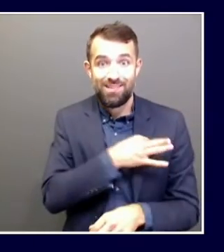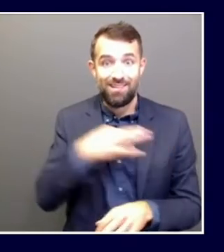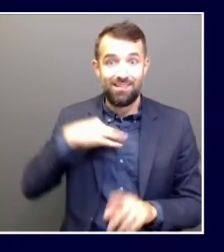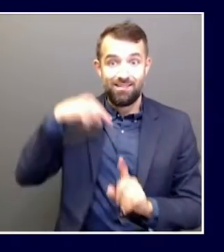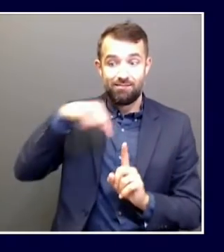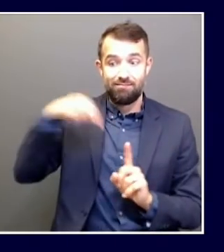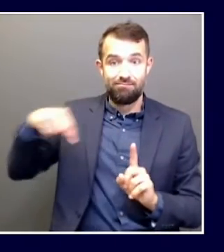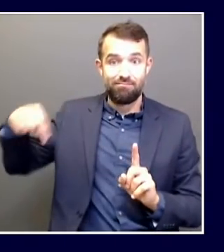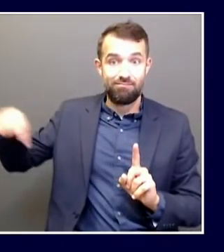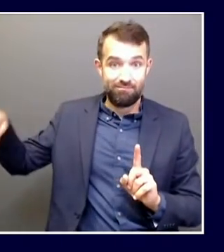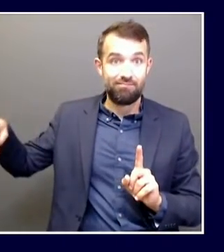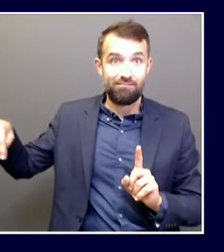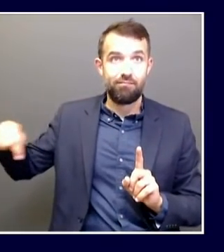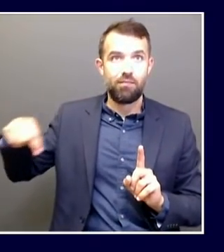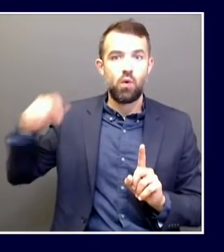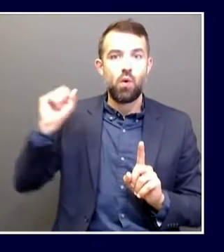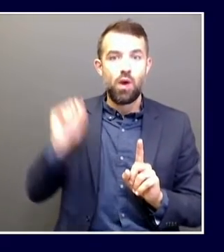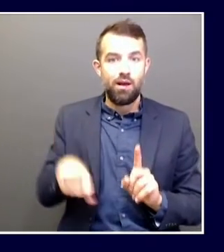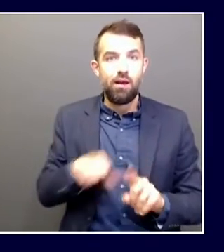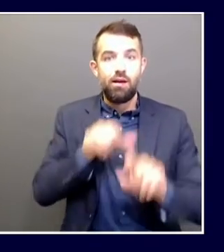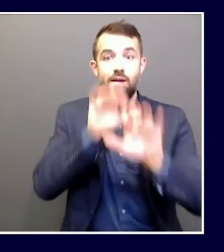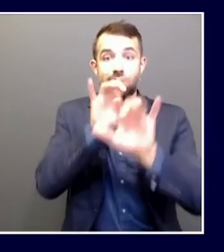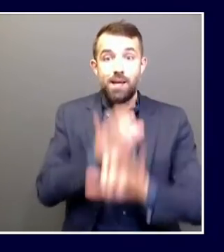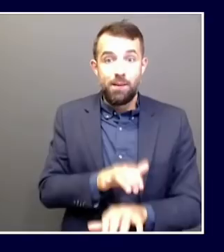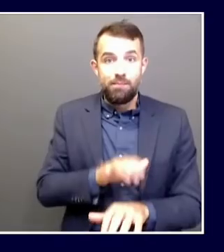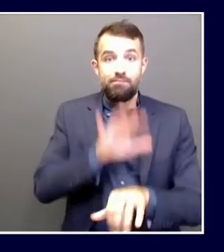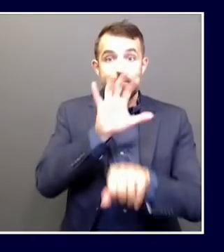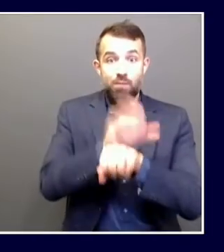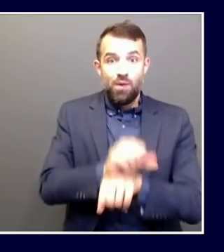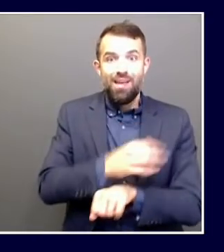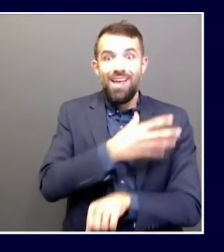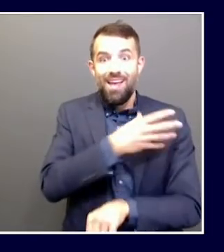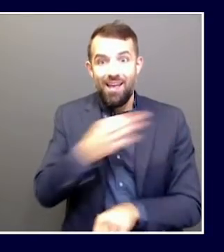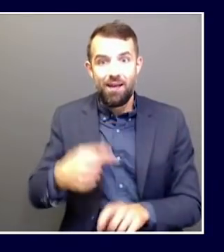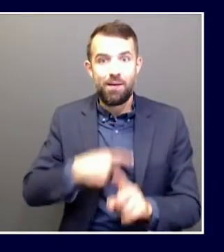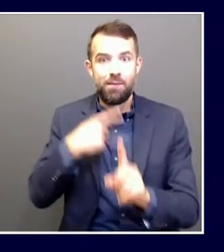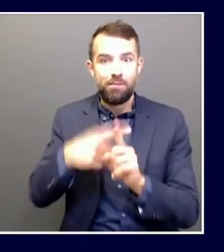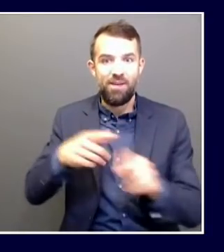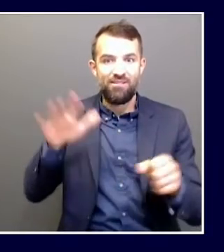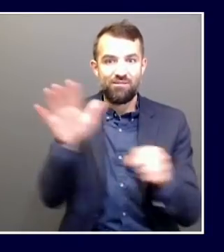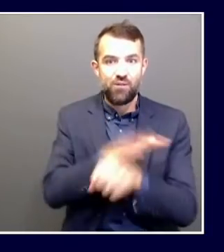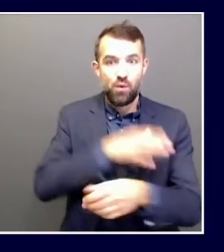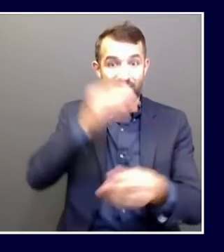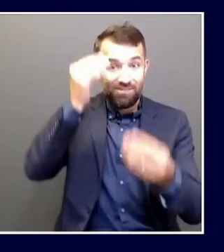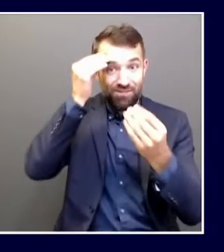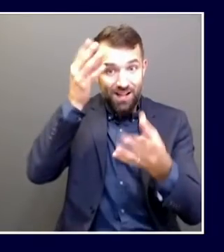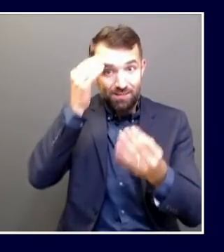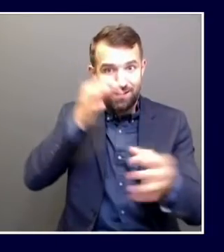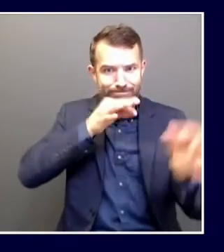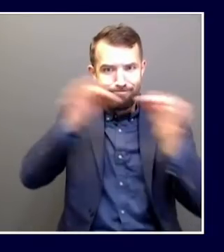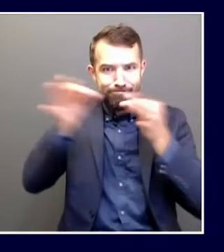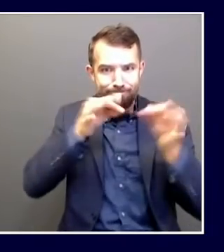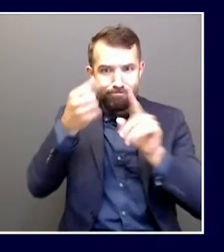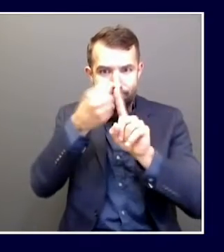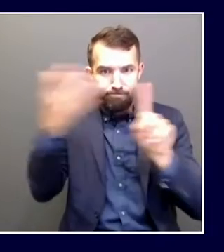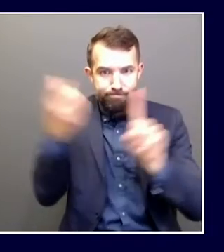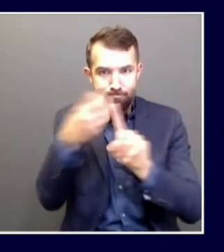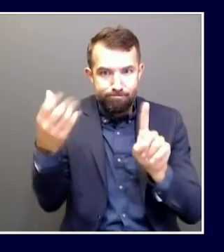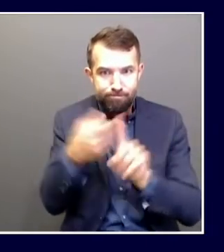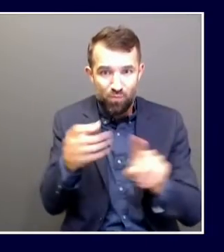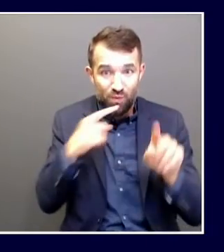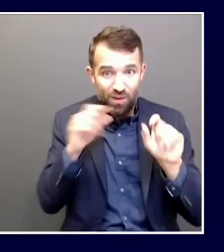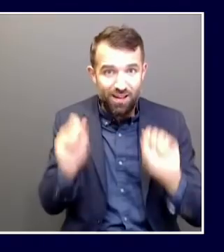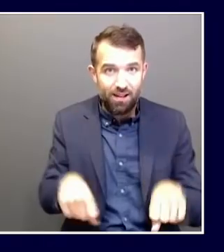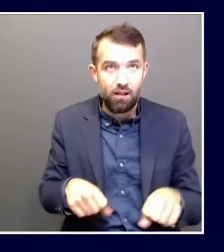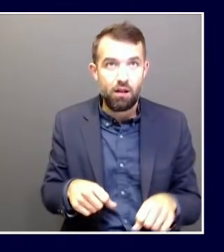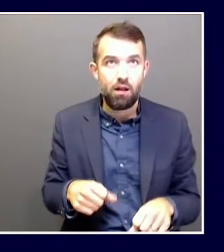with just the ability to answer or to book appointments if needed, but also to help folks navigate different websites, figure